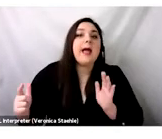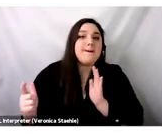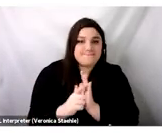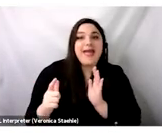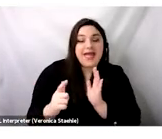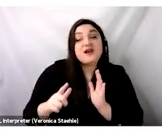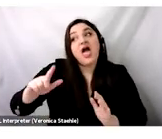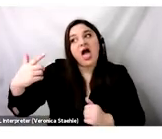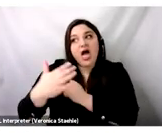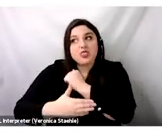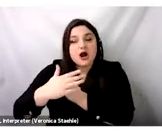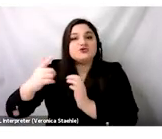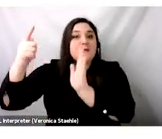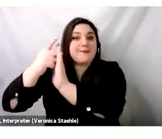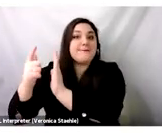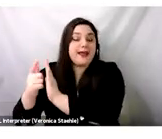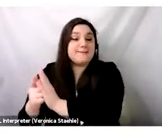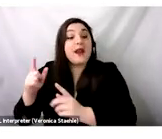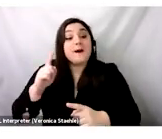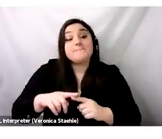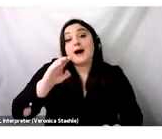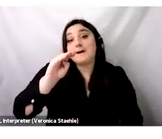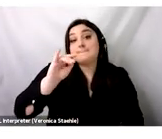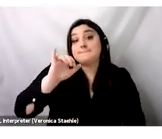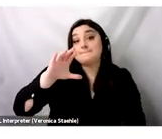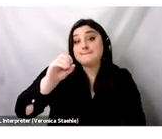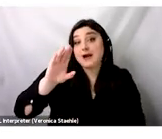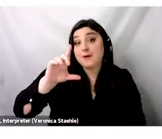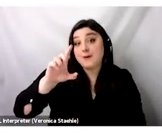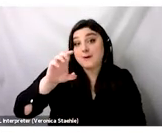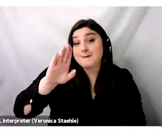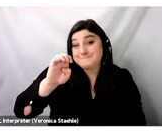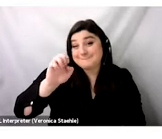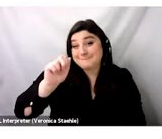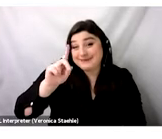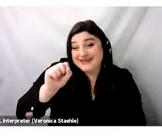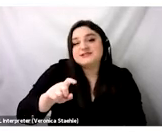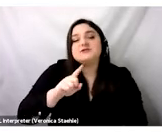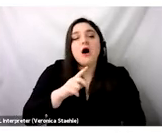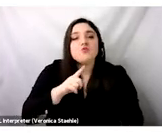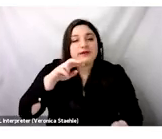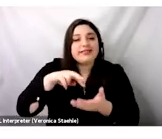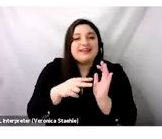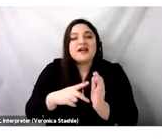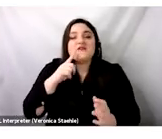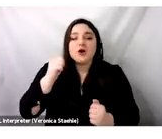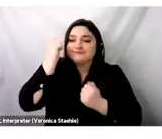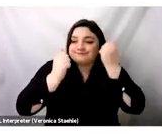are basically a cosmetic grade exfoliant. I can get into it, but essentially